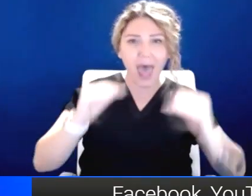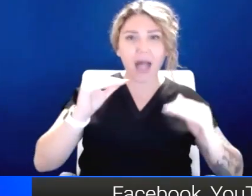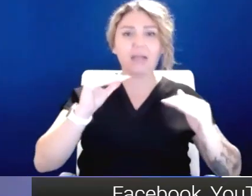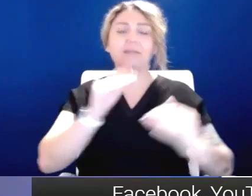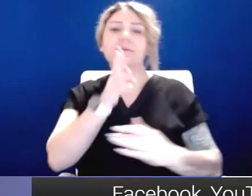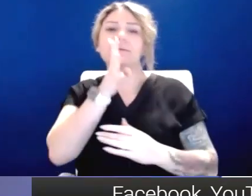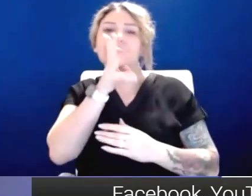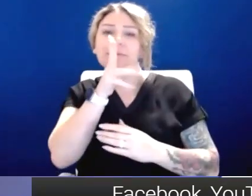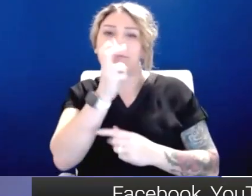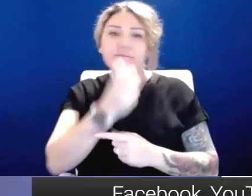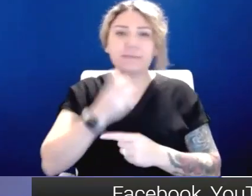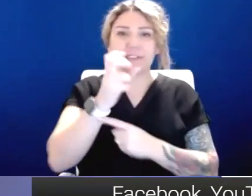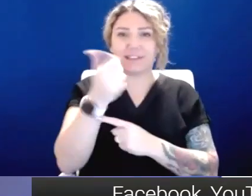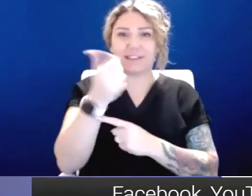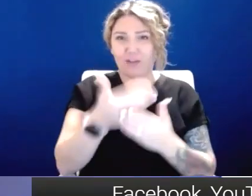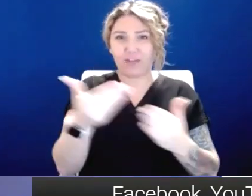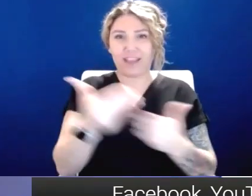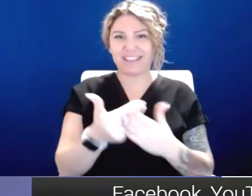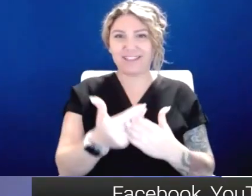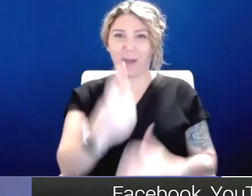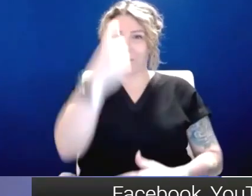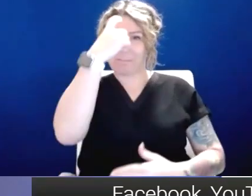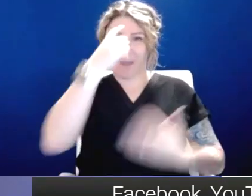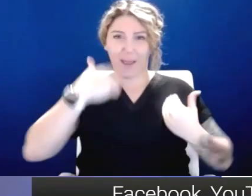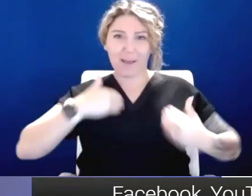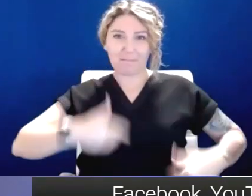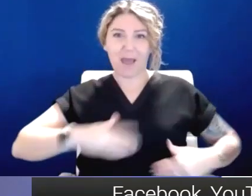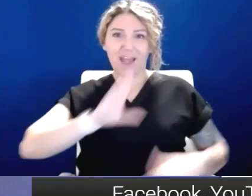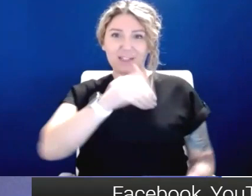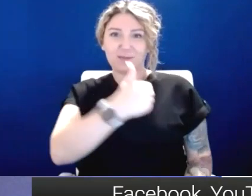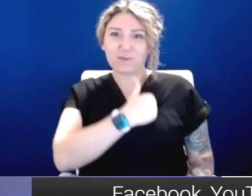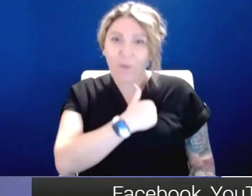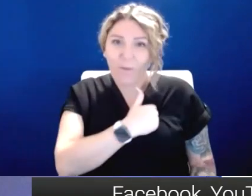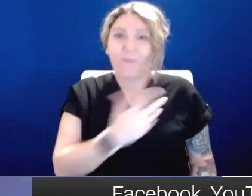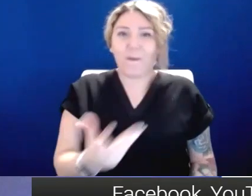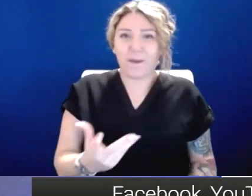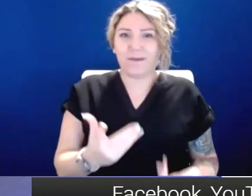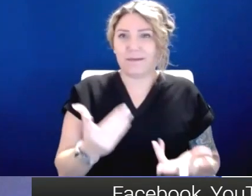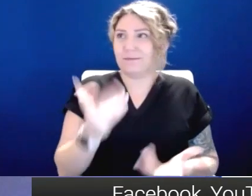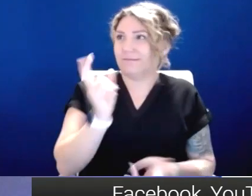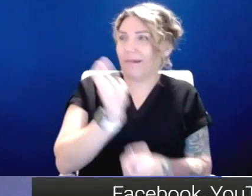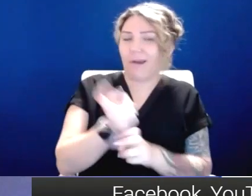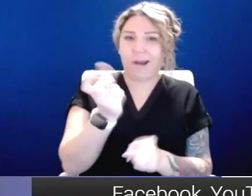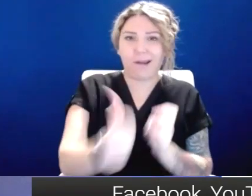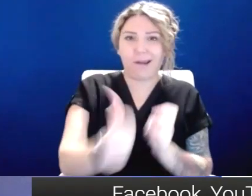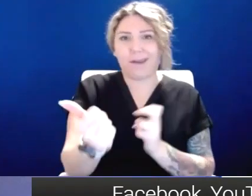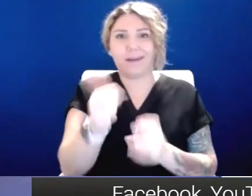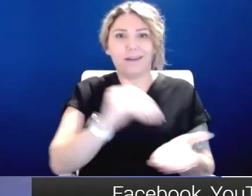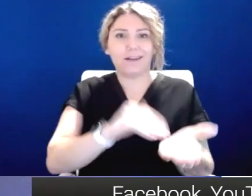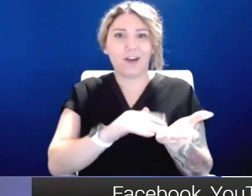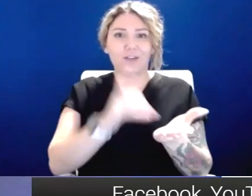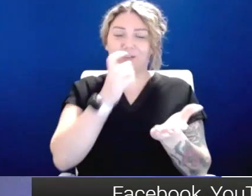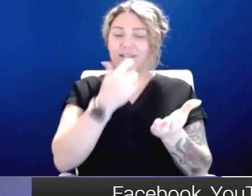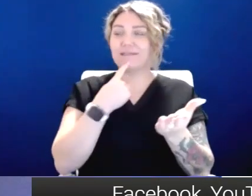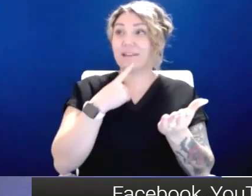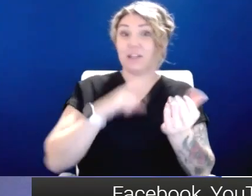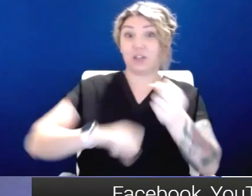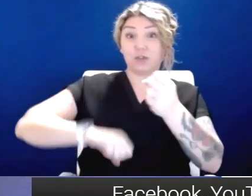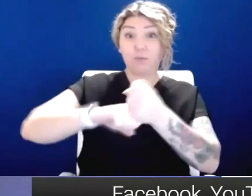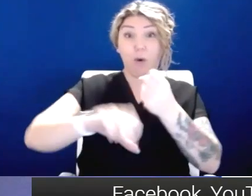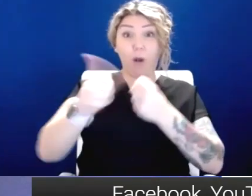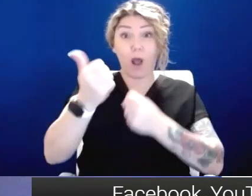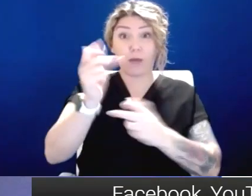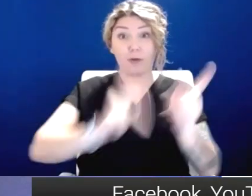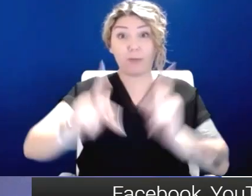Well, mind, body, and soul. I'm glad you brought that up, because it's hard to find any doctor who comes on the show that doesn't say the support of others around you and